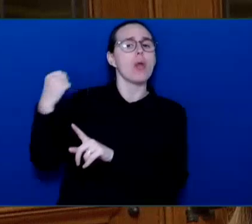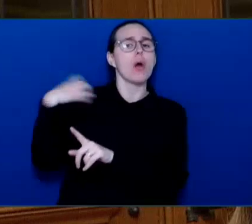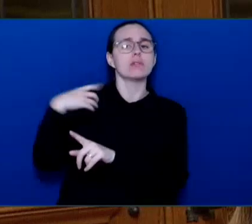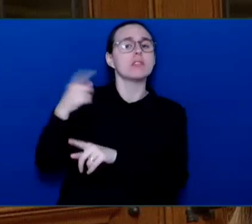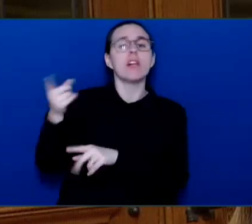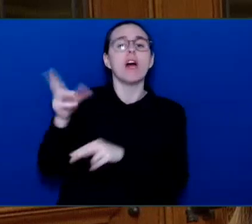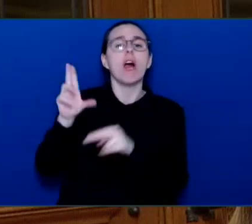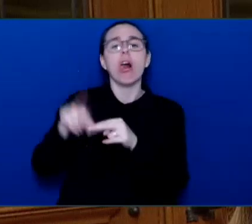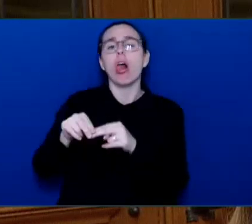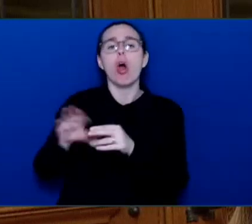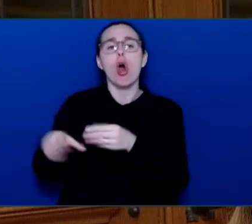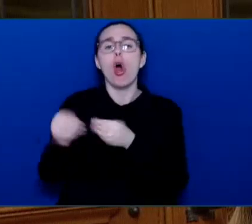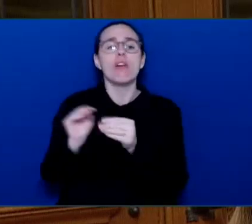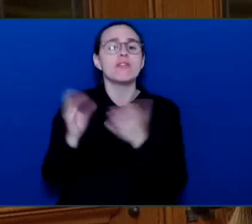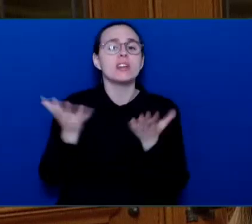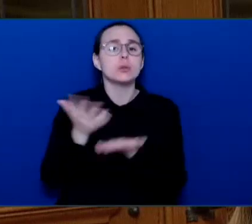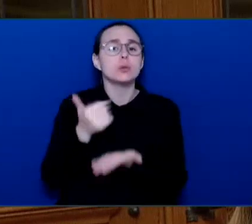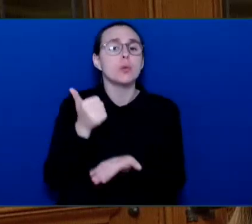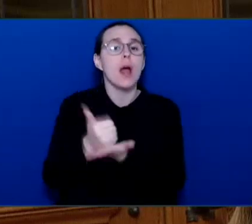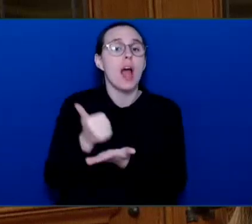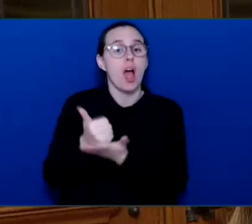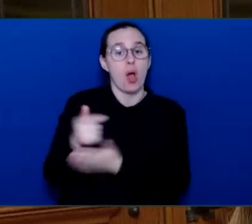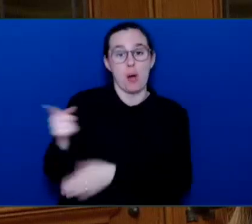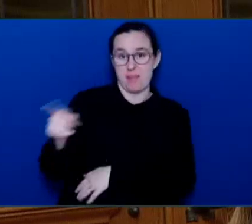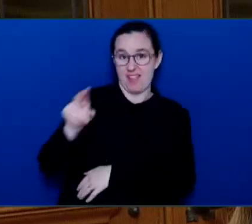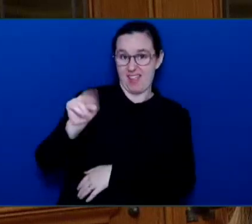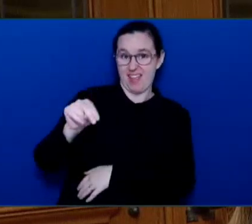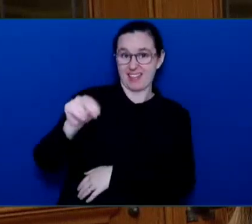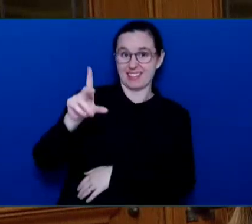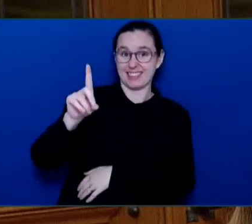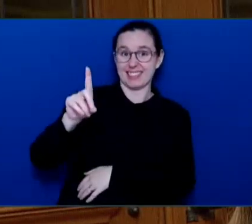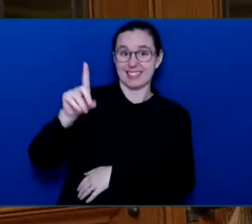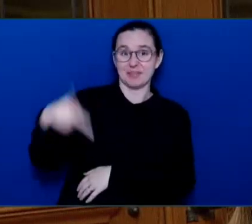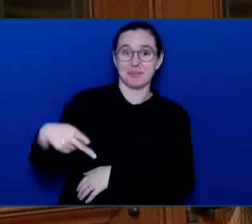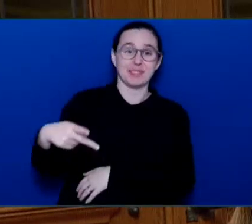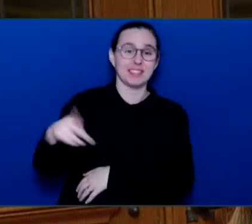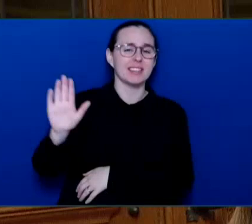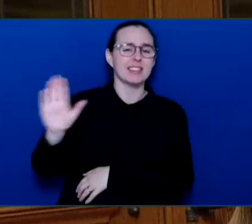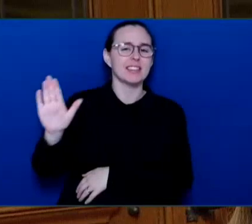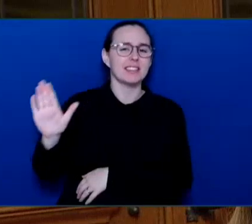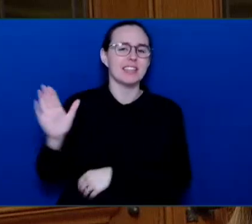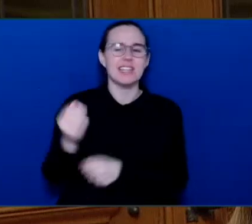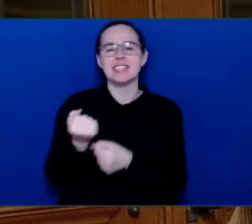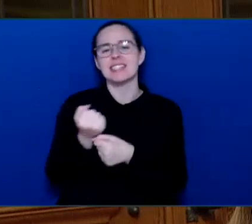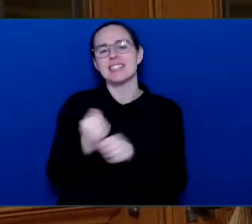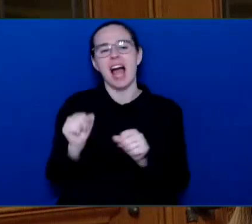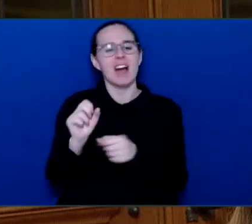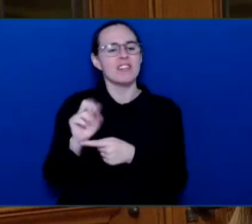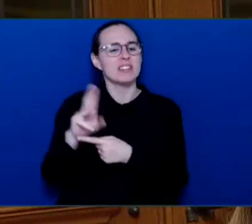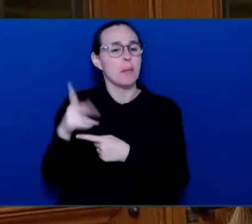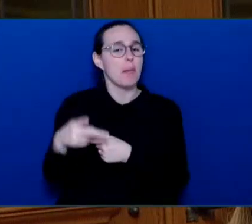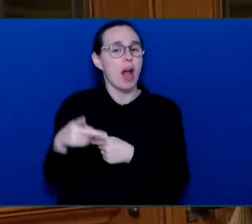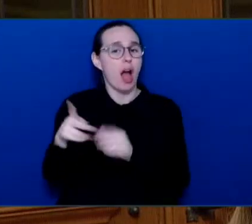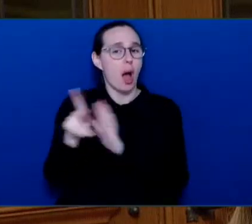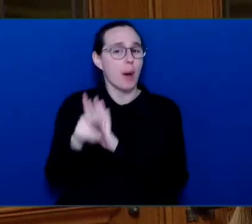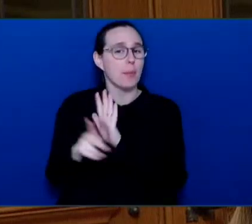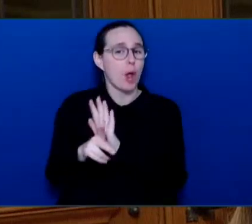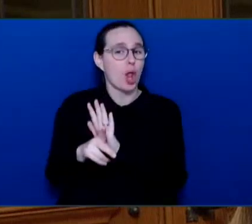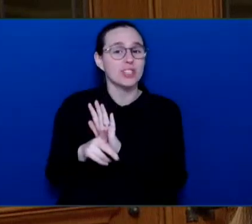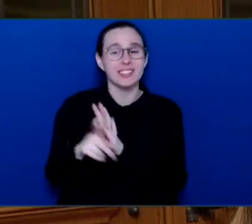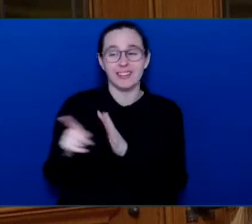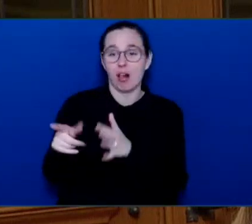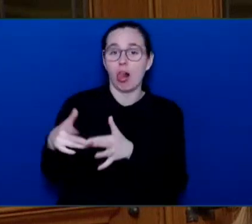NDP's failed safe supply policy. He is now the founder of a company called Fair Price Pharma that